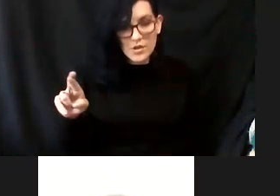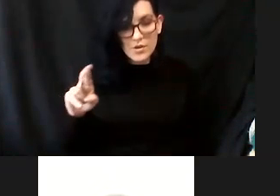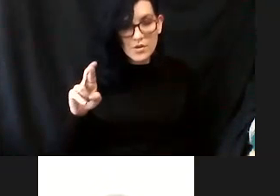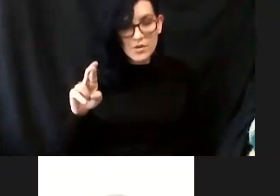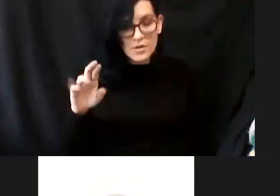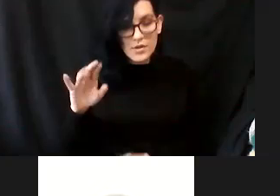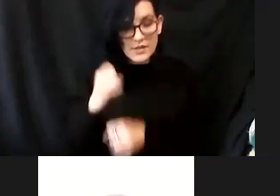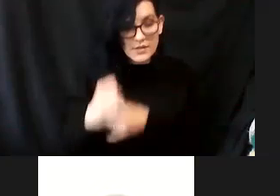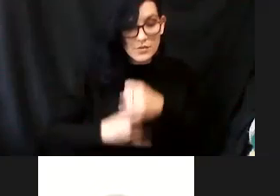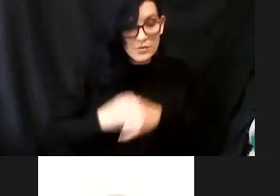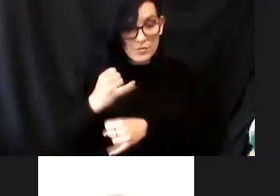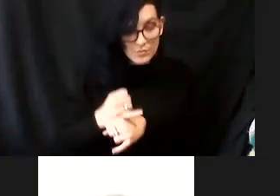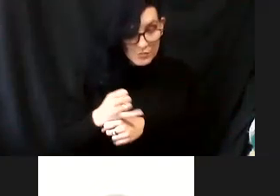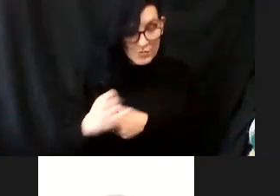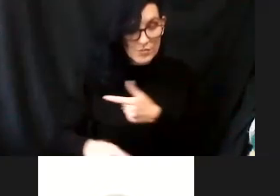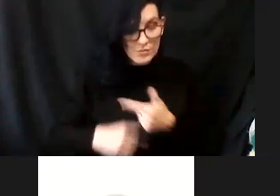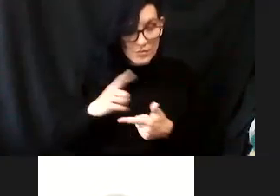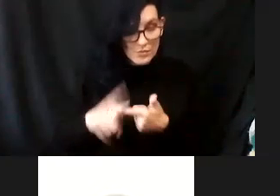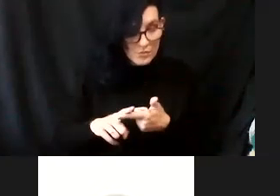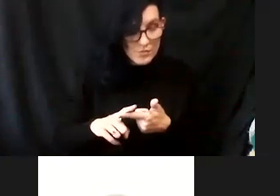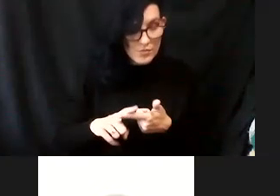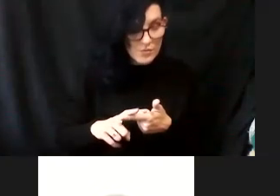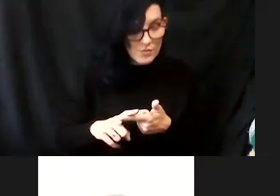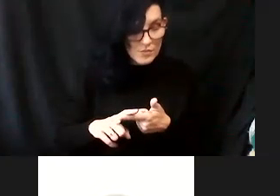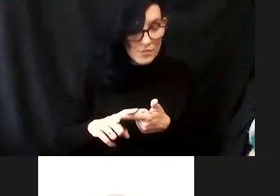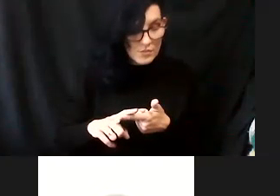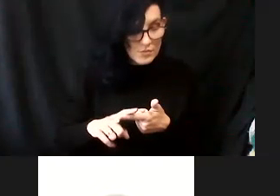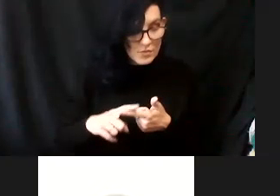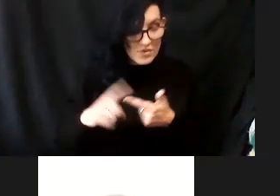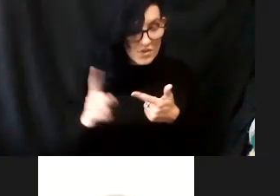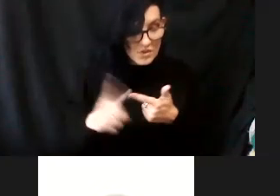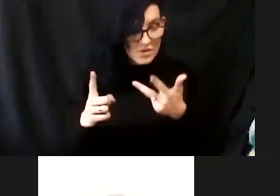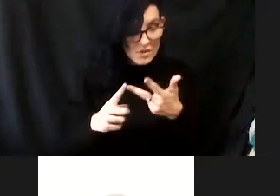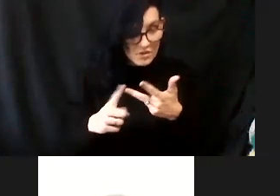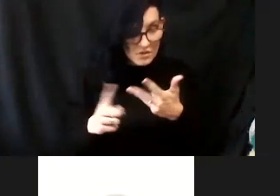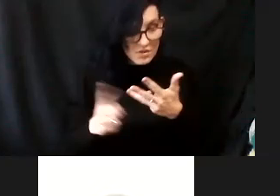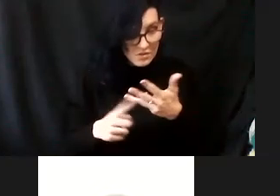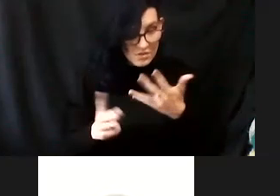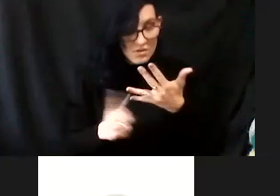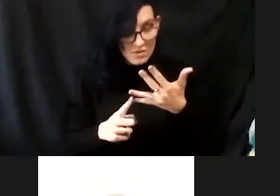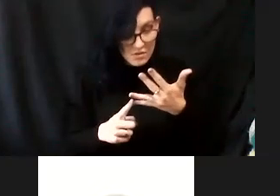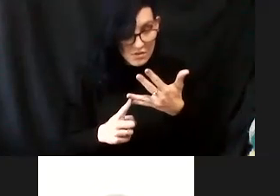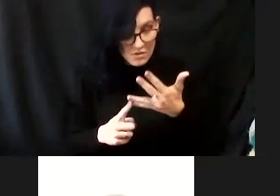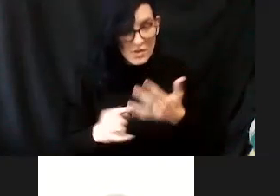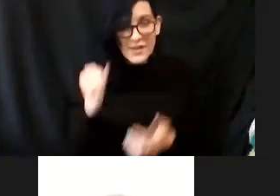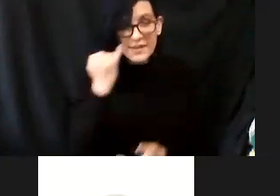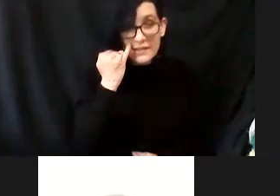if you've gone to a school and you think that they gave you bad information where you wouldn't have gone